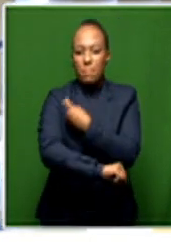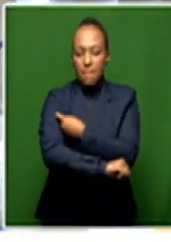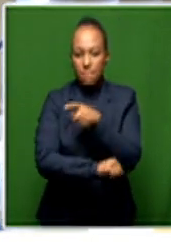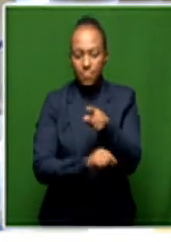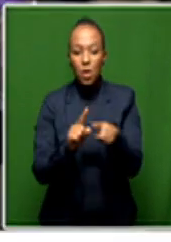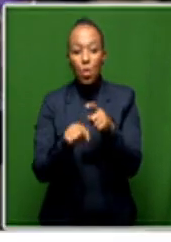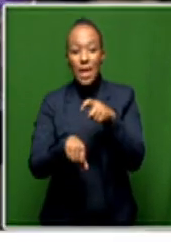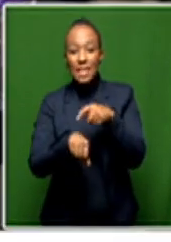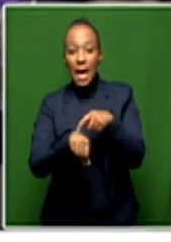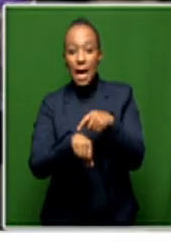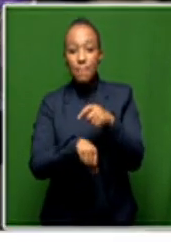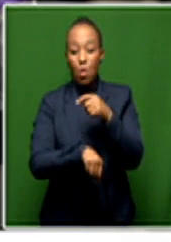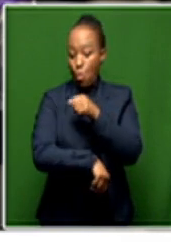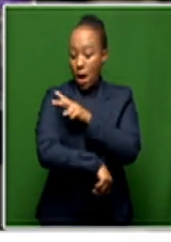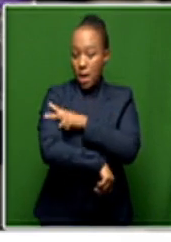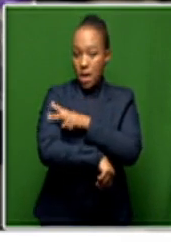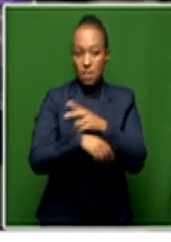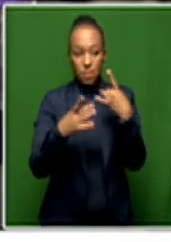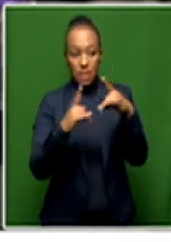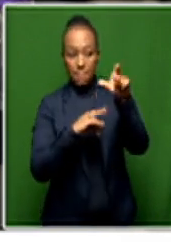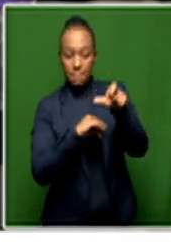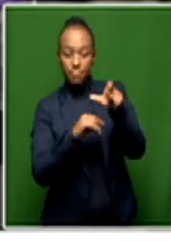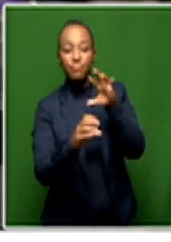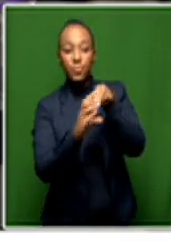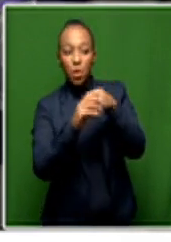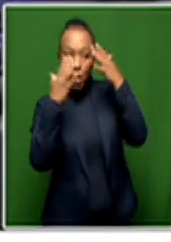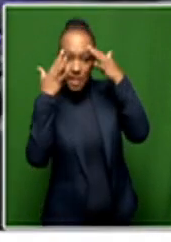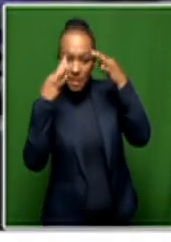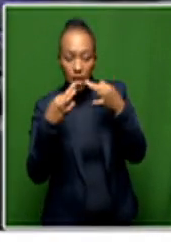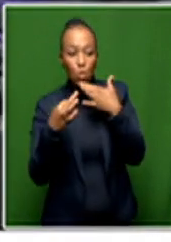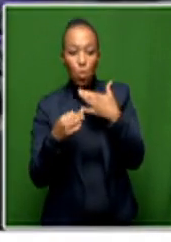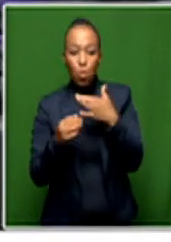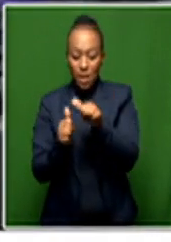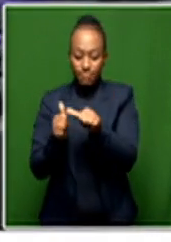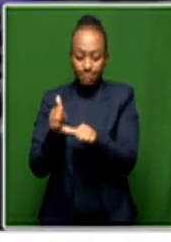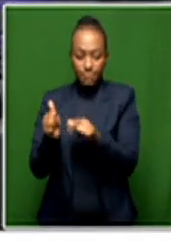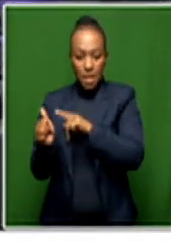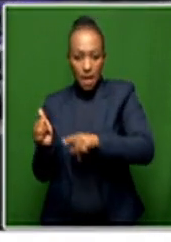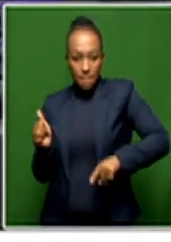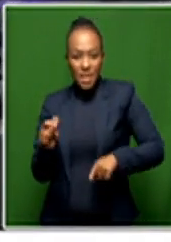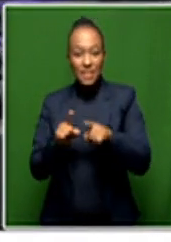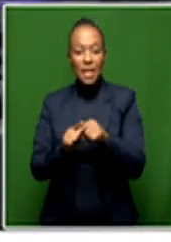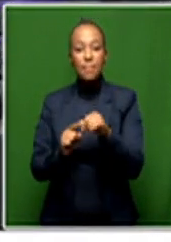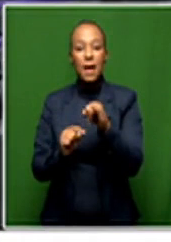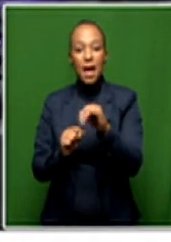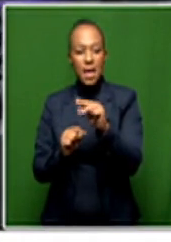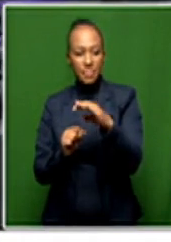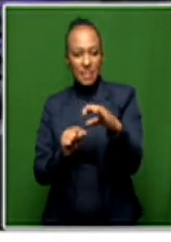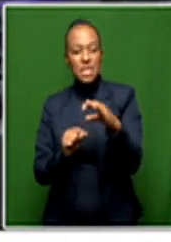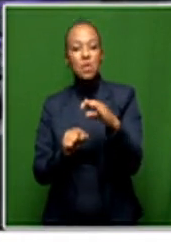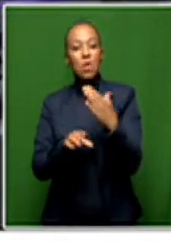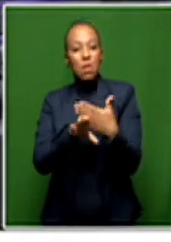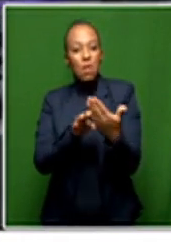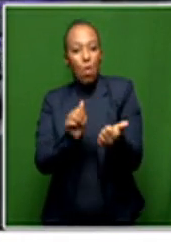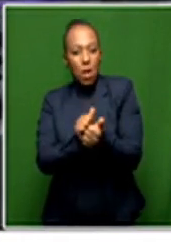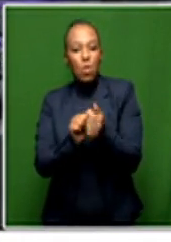the presiding officers have made a determination, the Deputy President and his IMC colleagues will have to appear before